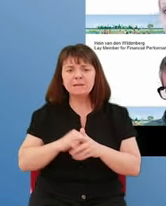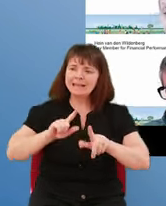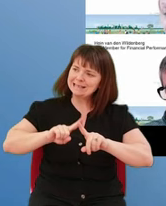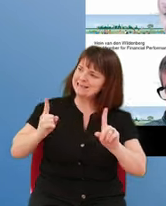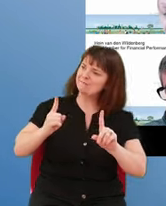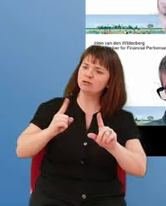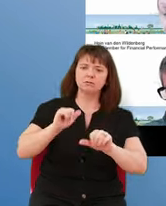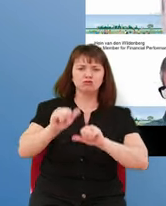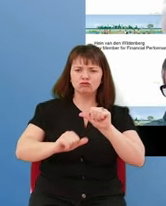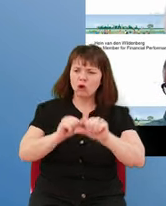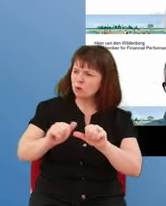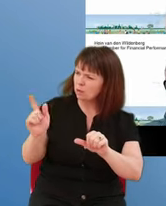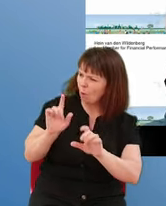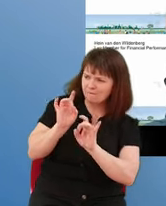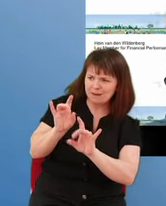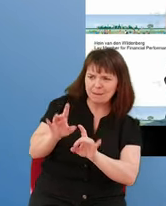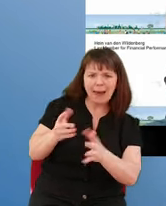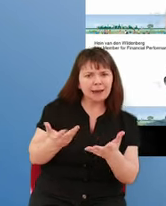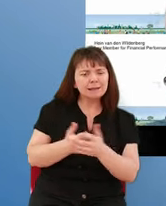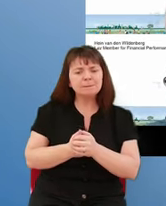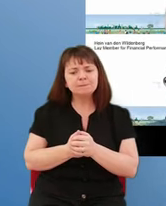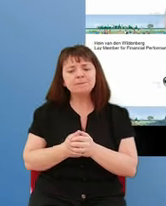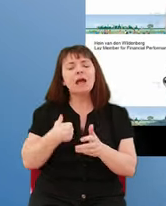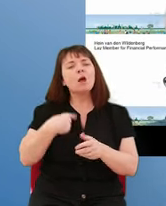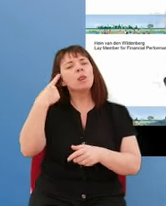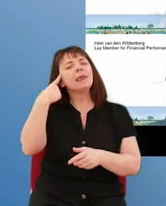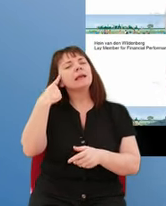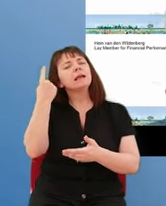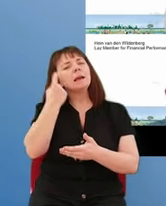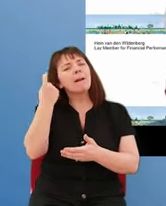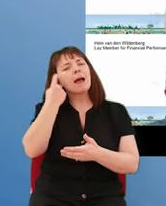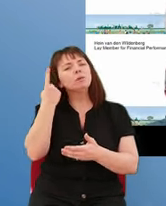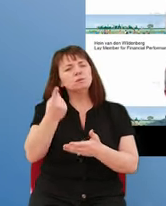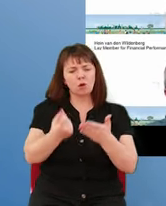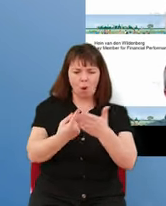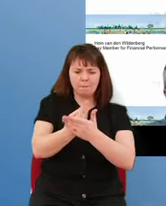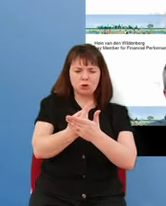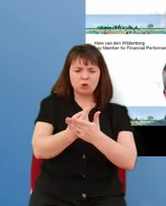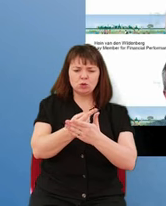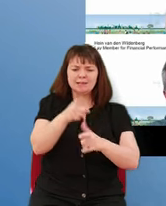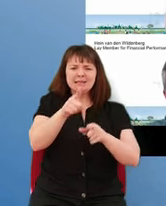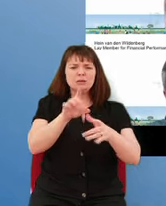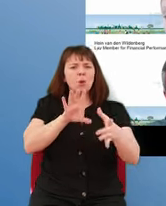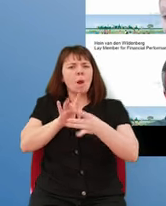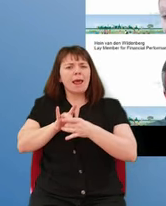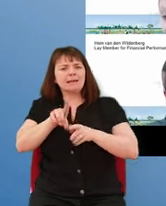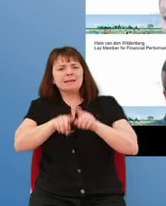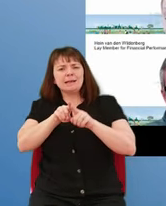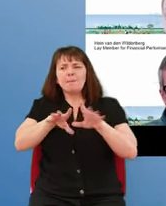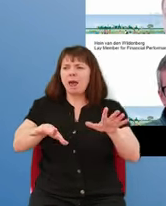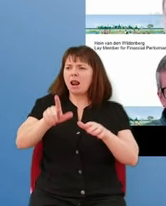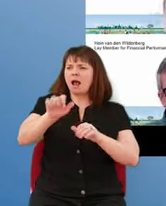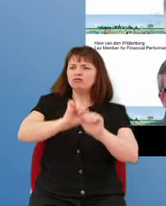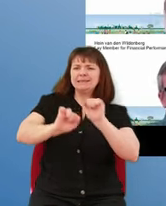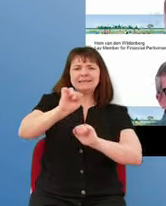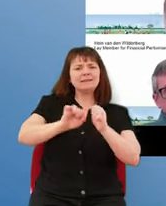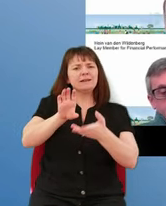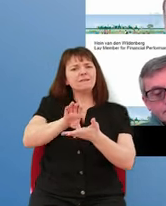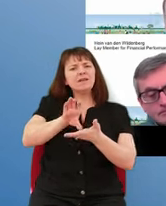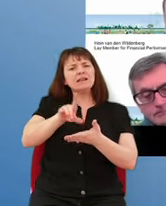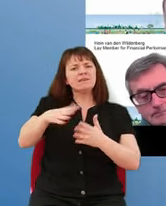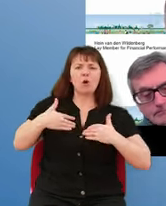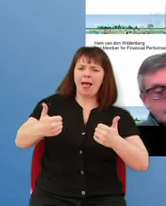resilience funding to further health inequalities, sort of work of the oversight group as we plan going forwards in the system, because certainly perhaps some of those deep